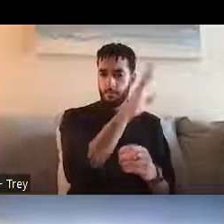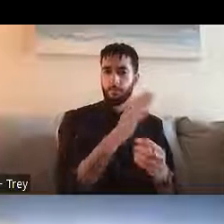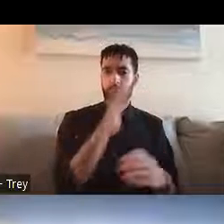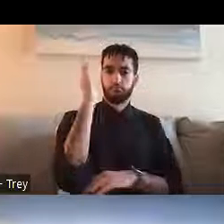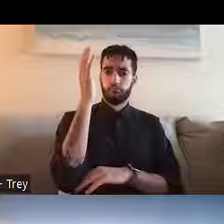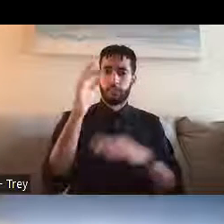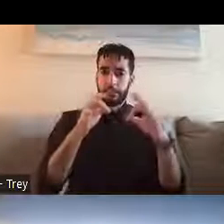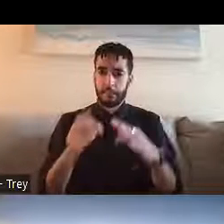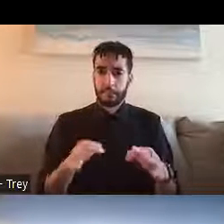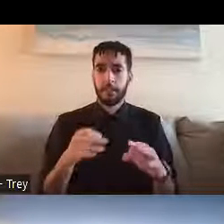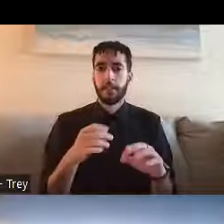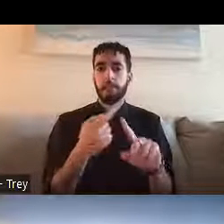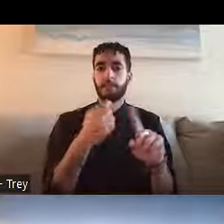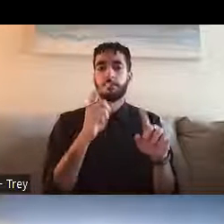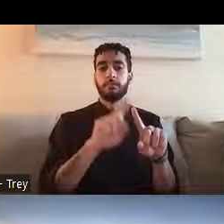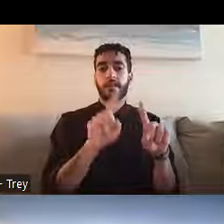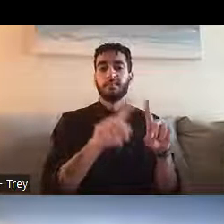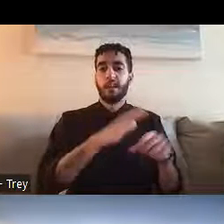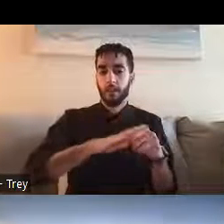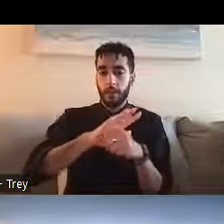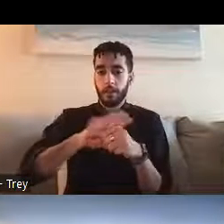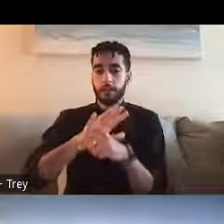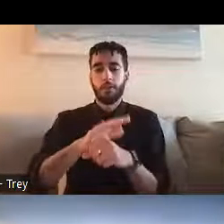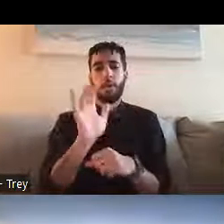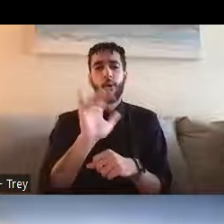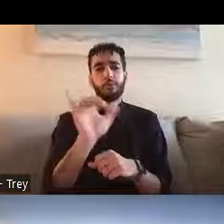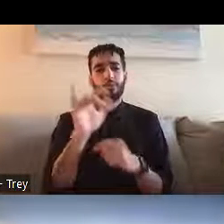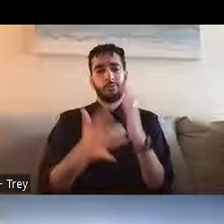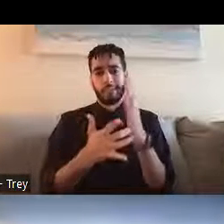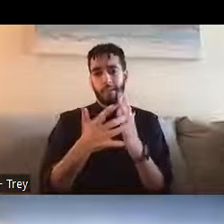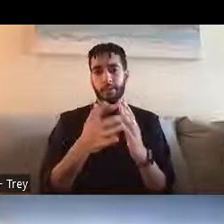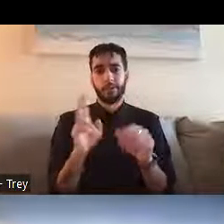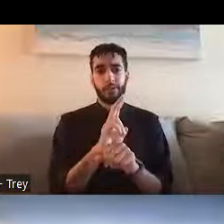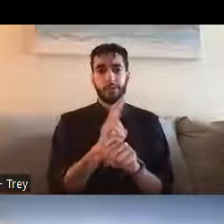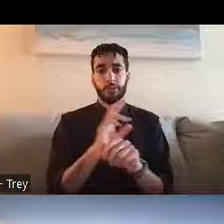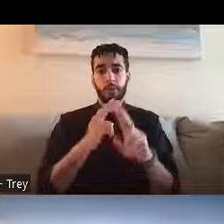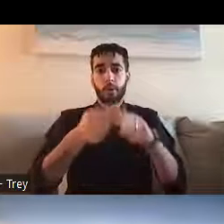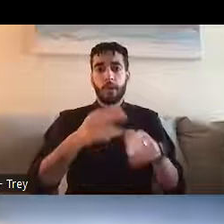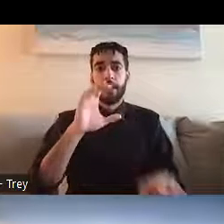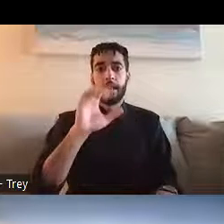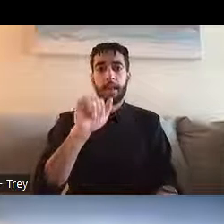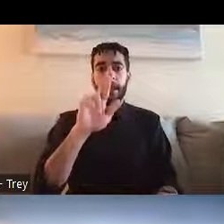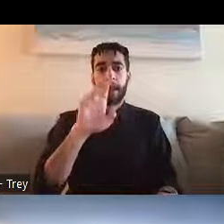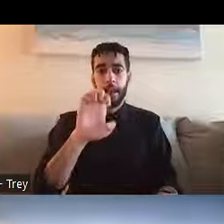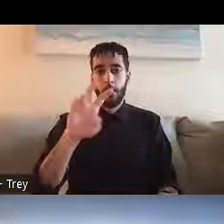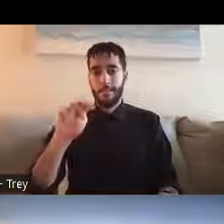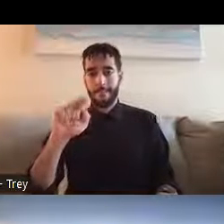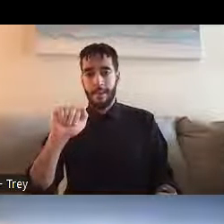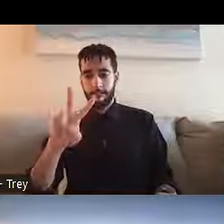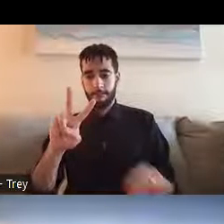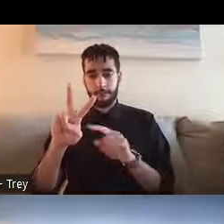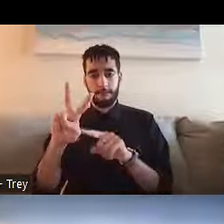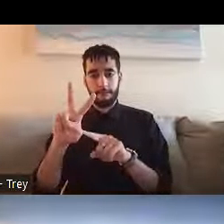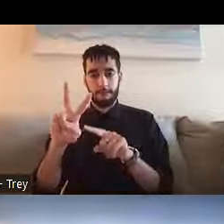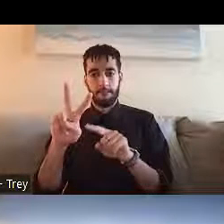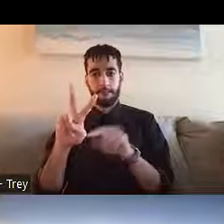Resource Centers and the rollout of the technology platform called CareNav. But I'm going to skip right to CareNav and say that it's a